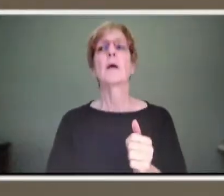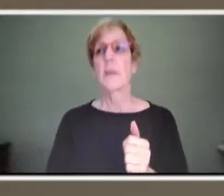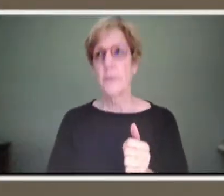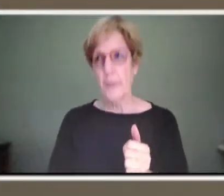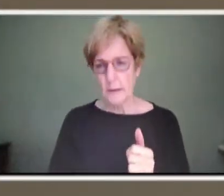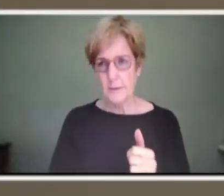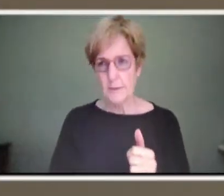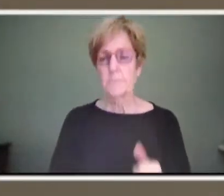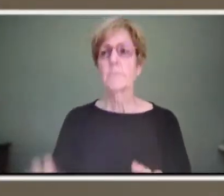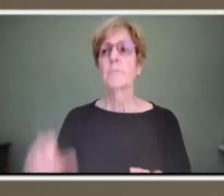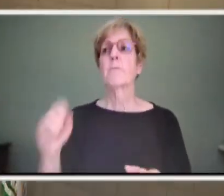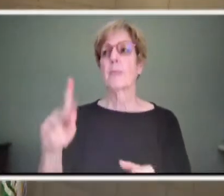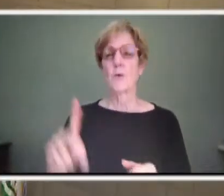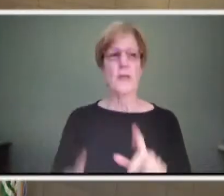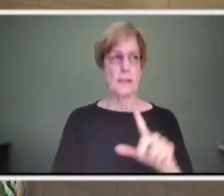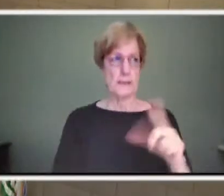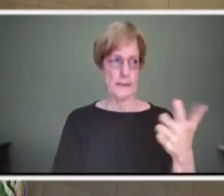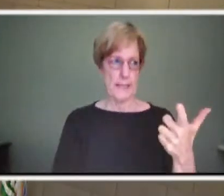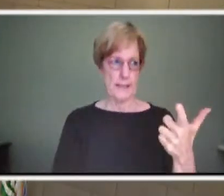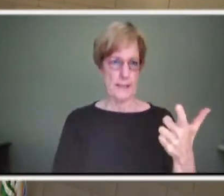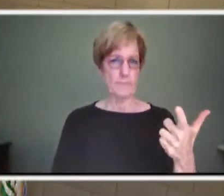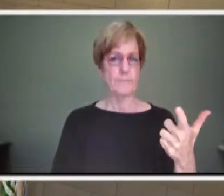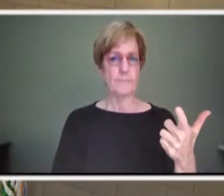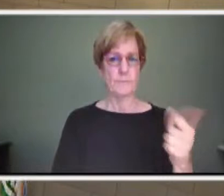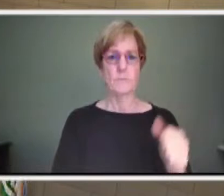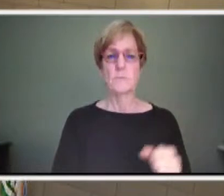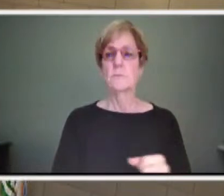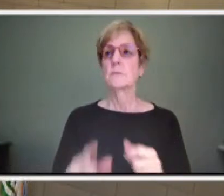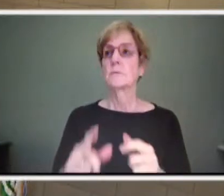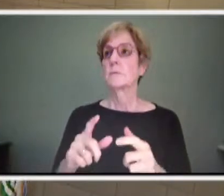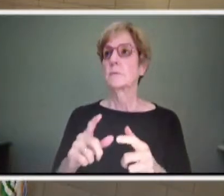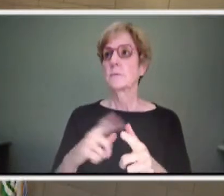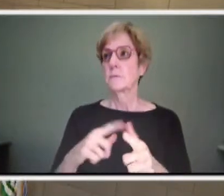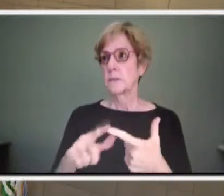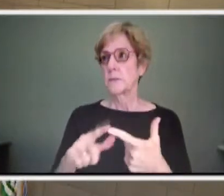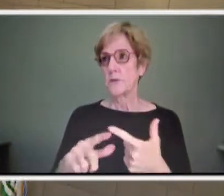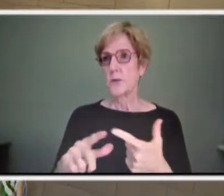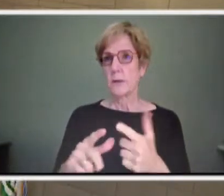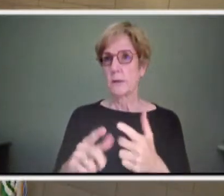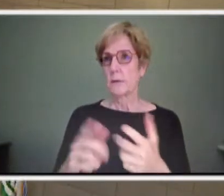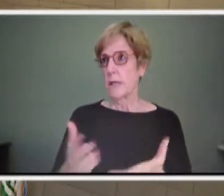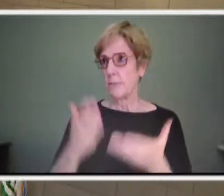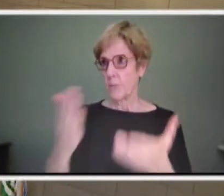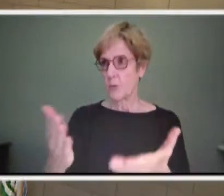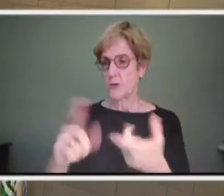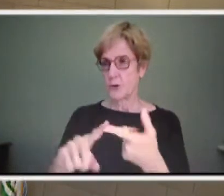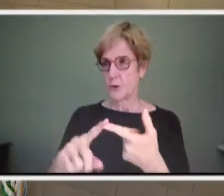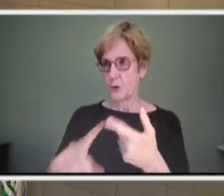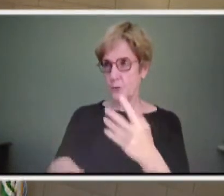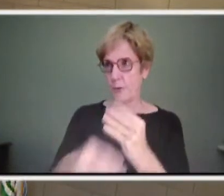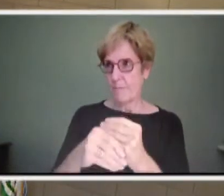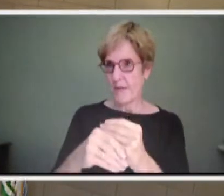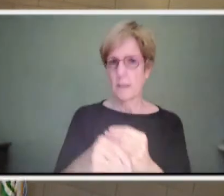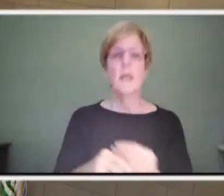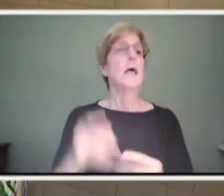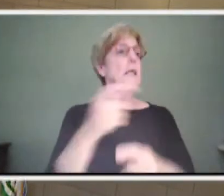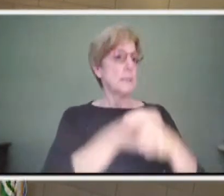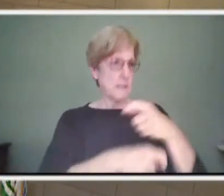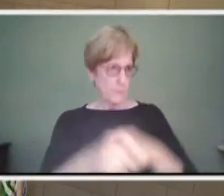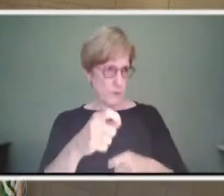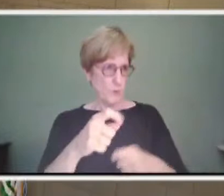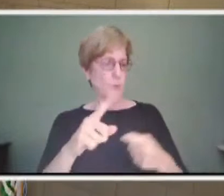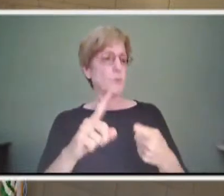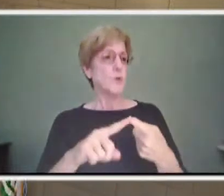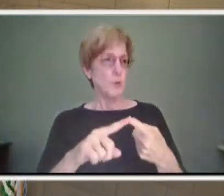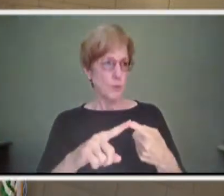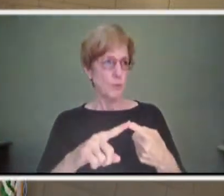just seconded. Thank you very much. And then a motion to amend. So we've withdrawn I'll make a the substitute and you motion put a new motion. A new motion to